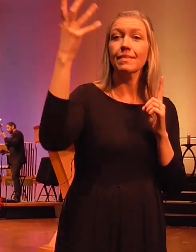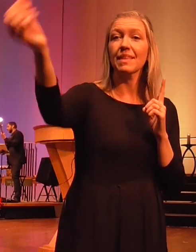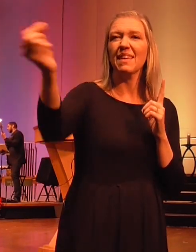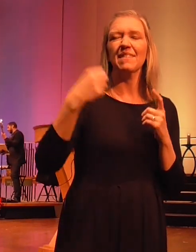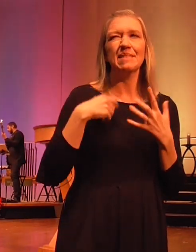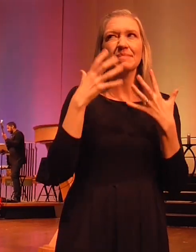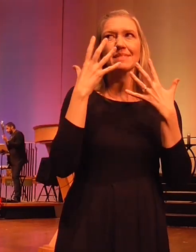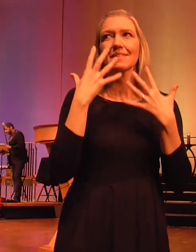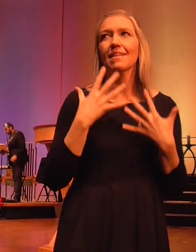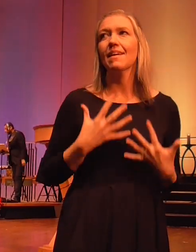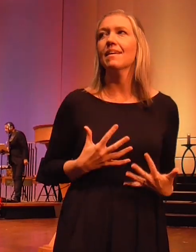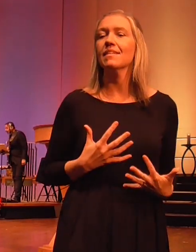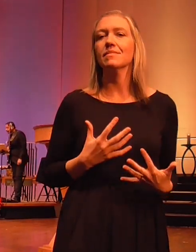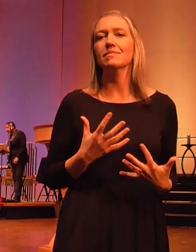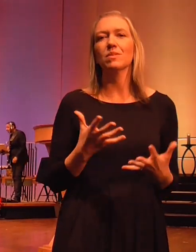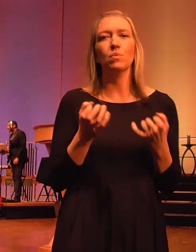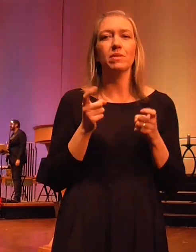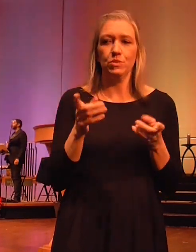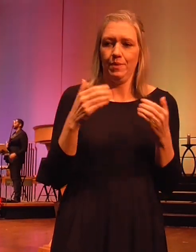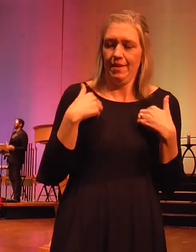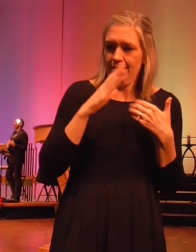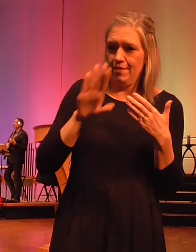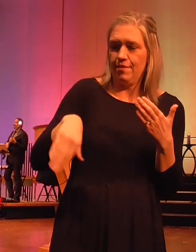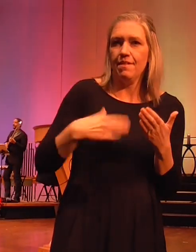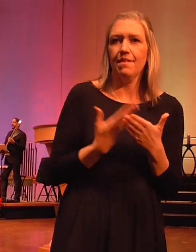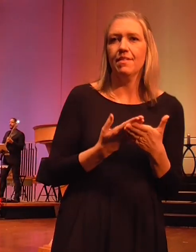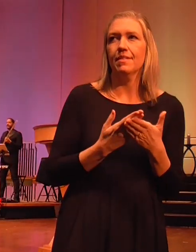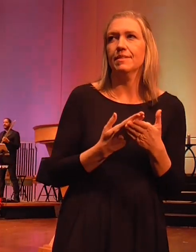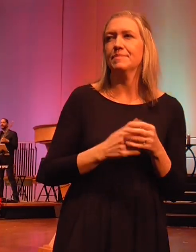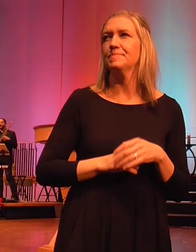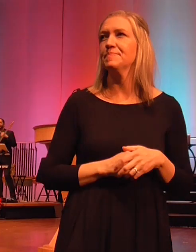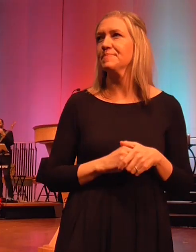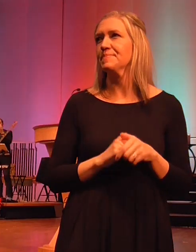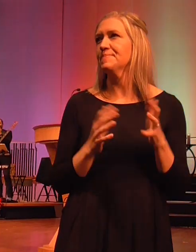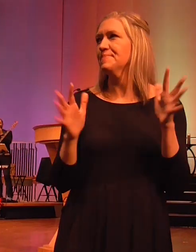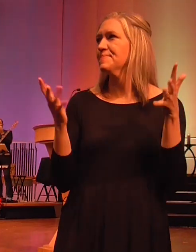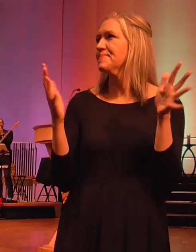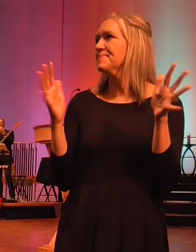you. I want you to have it all.